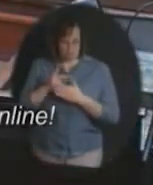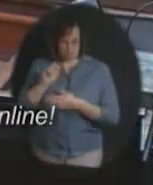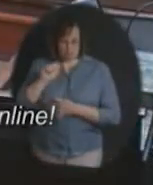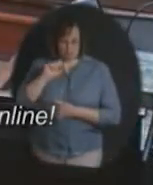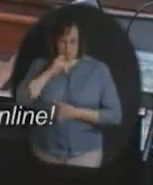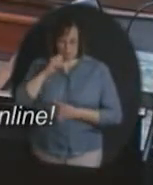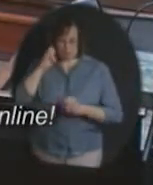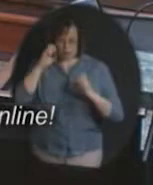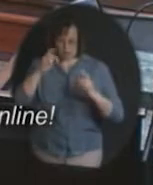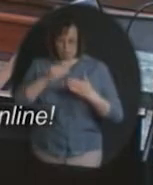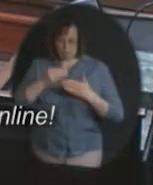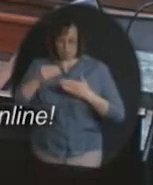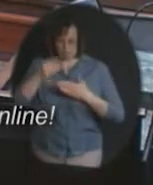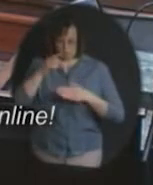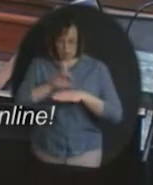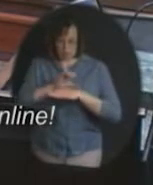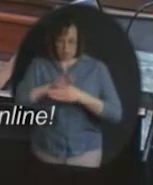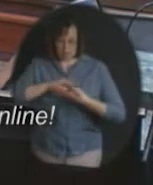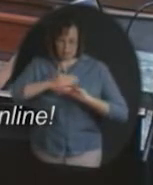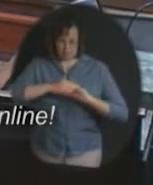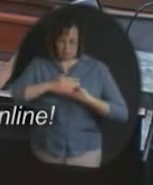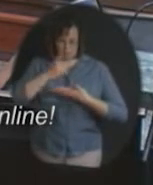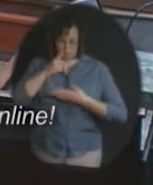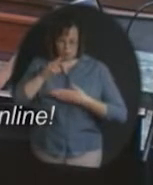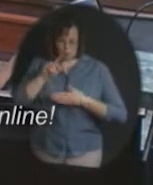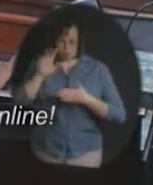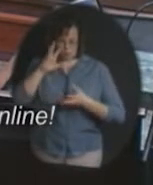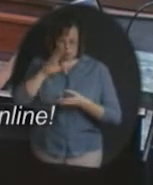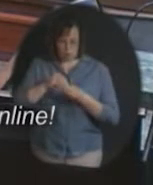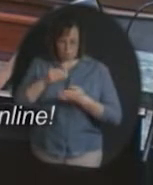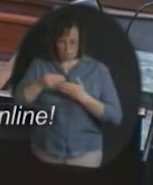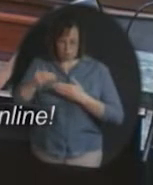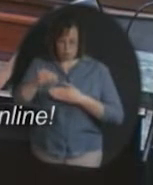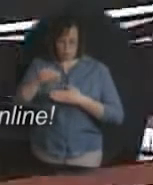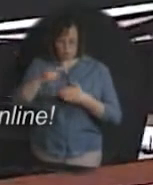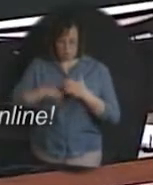Apple Education purchase for computers and laptops for a total purchase price of